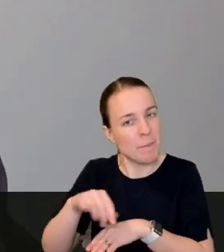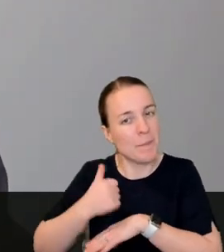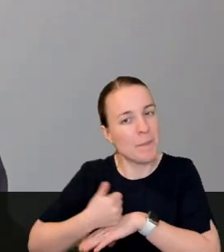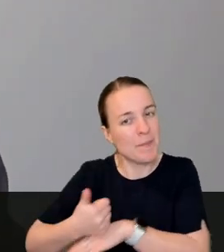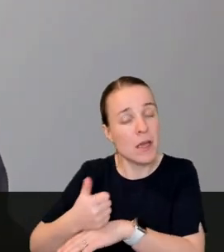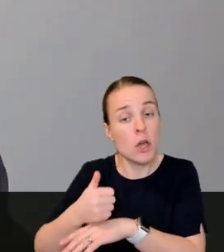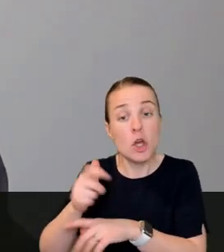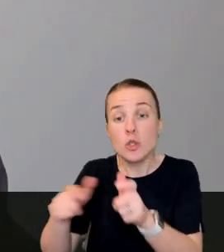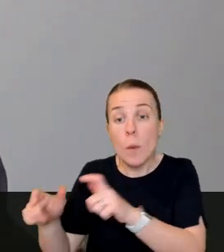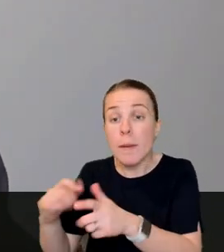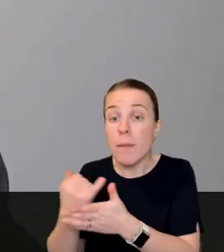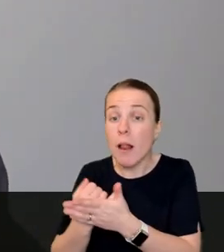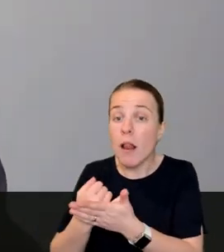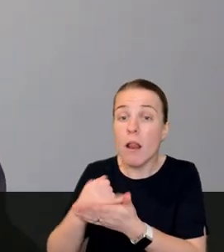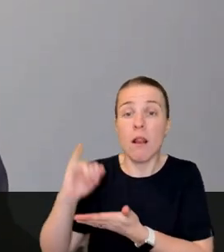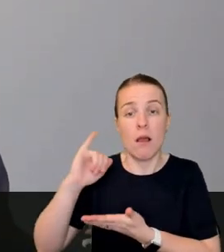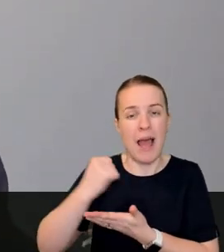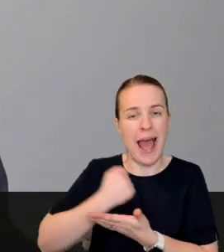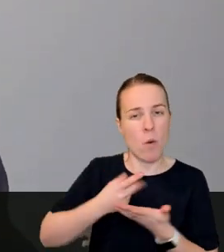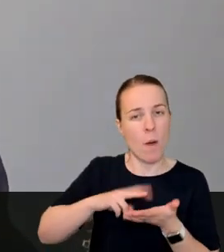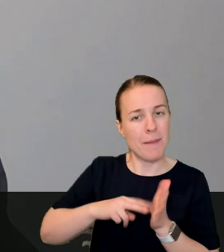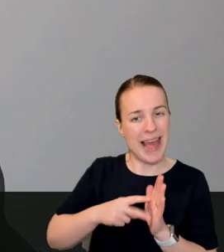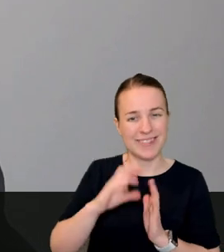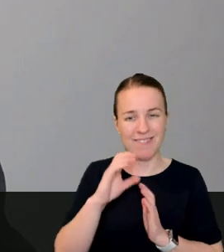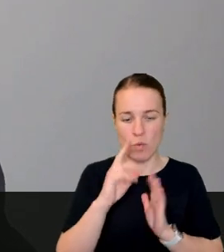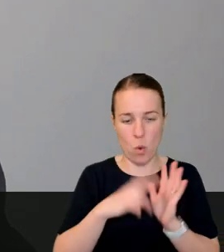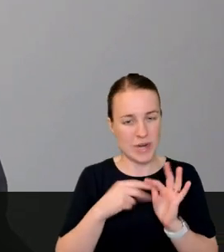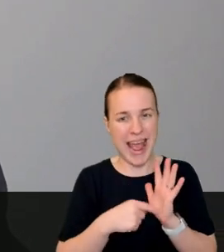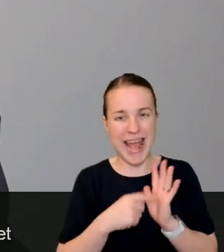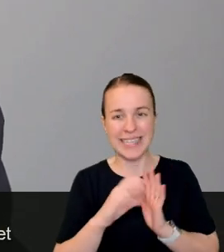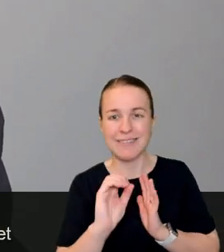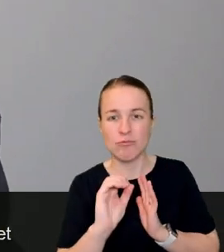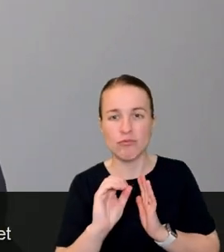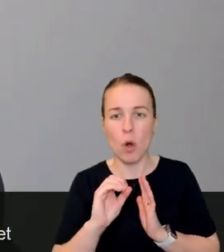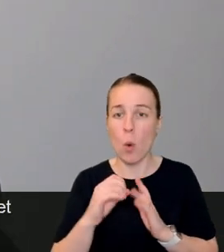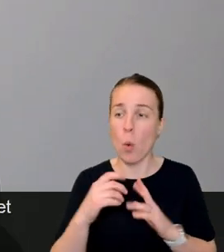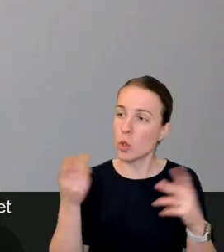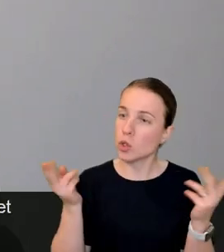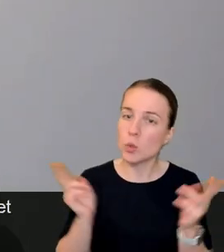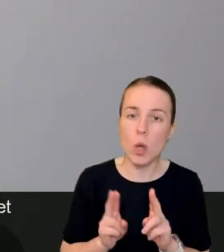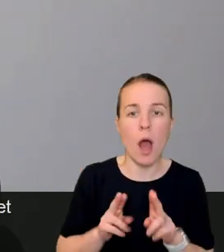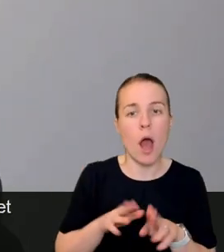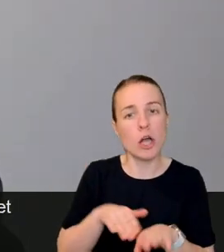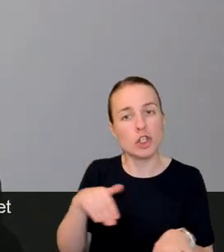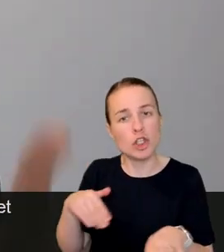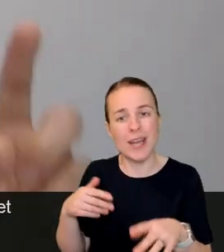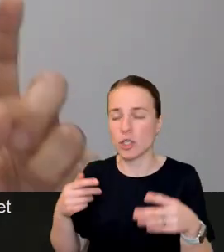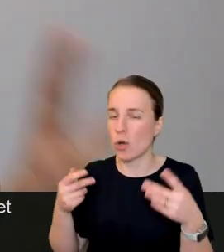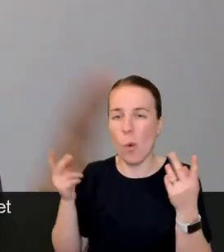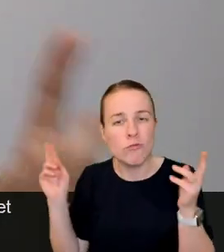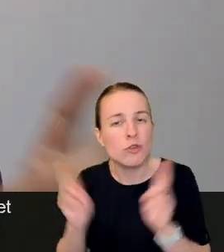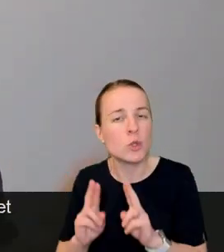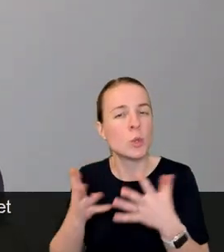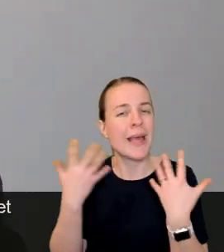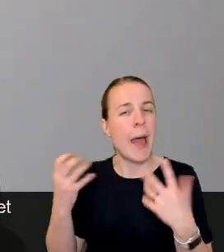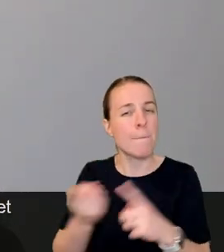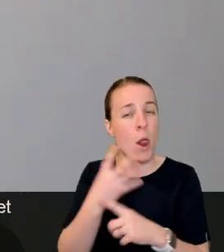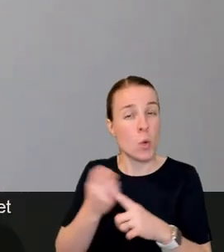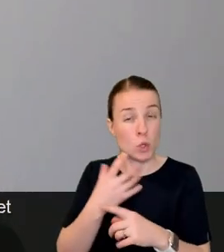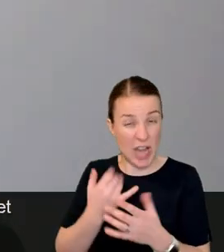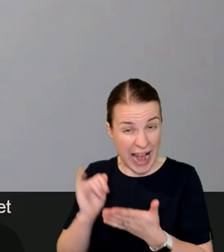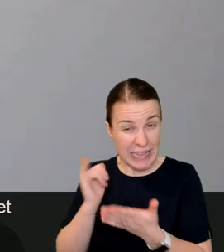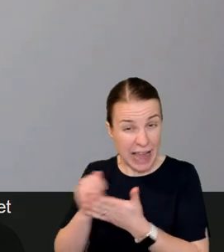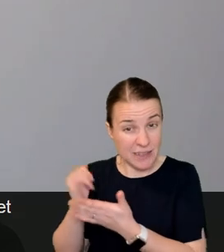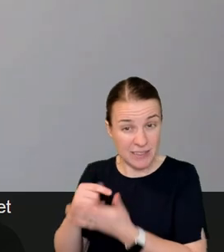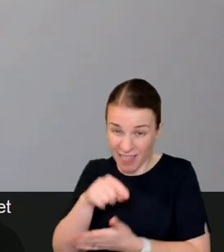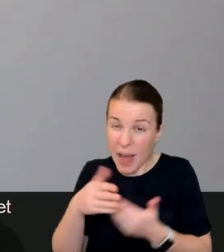to get to net zero, against our plans to cut congestion, against our plans to reduce air pollution, is a more expensive route than